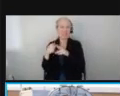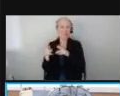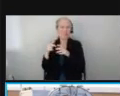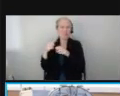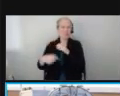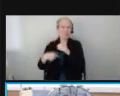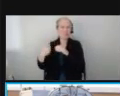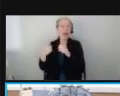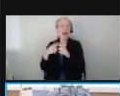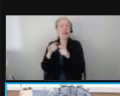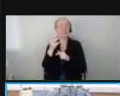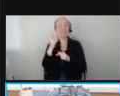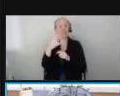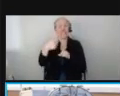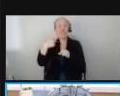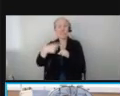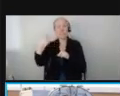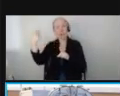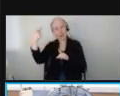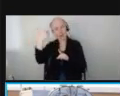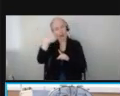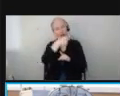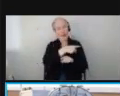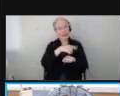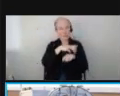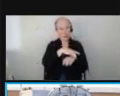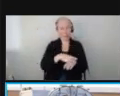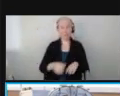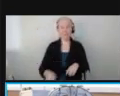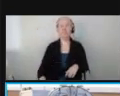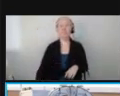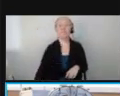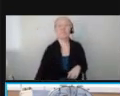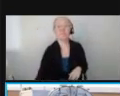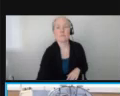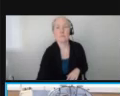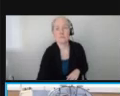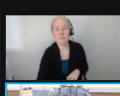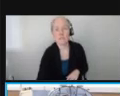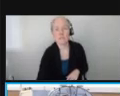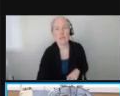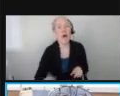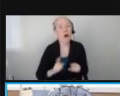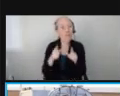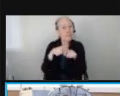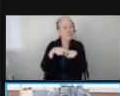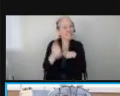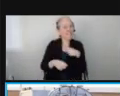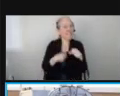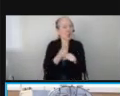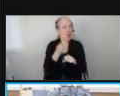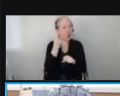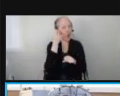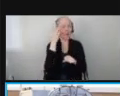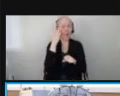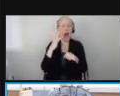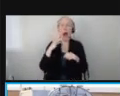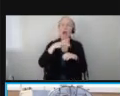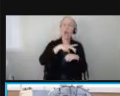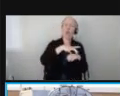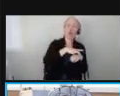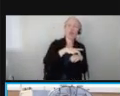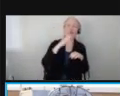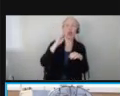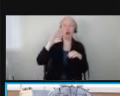to go back to Earth. Those durations change a little bit when you change what year you're talking about because of the trajectories between Earth and Mars, but it's in that